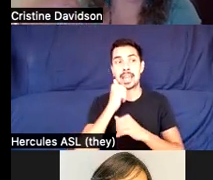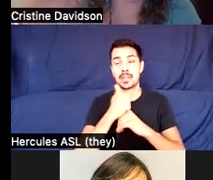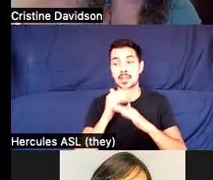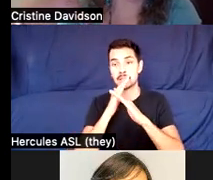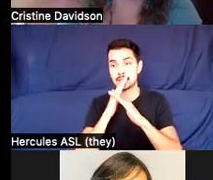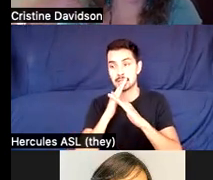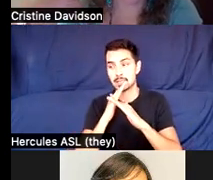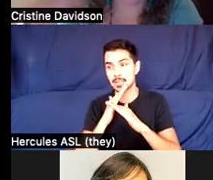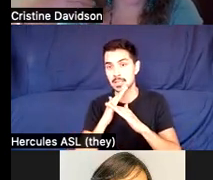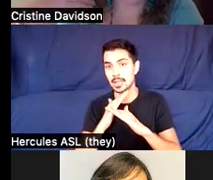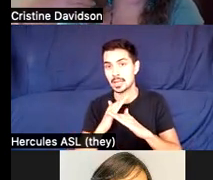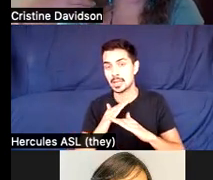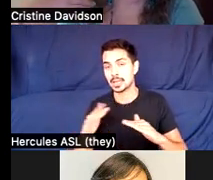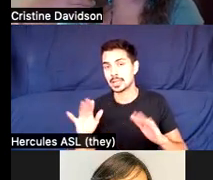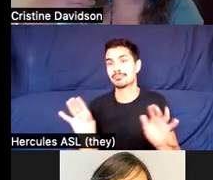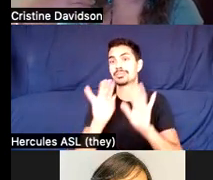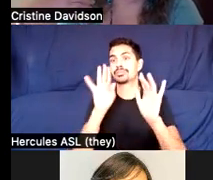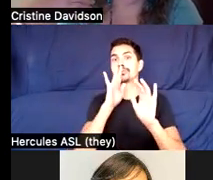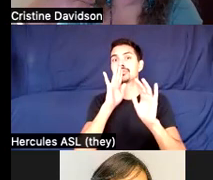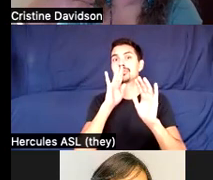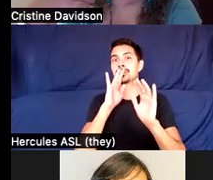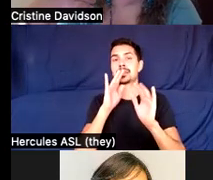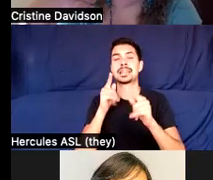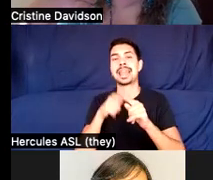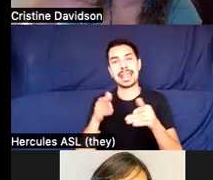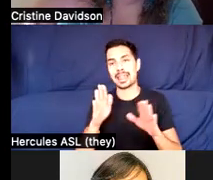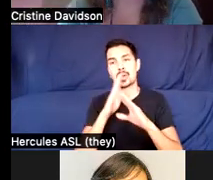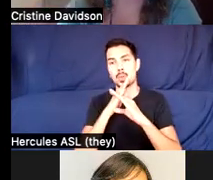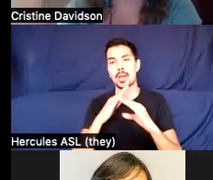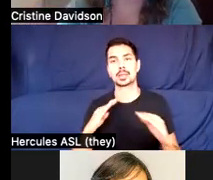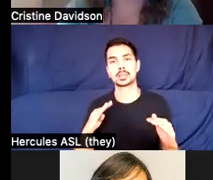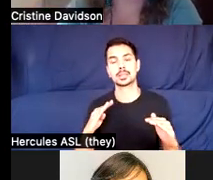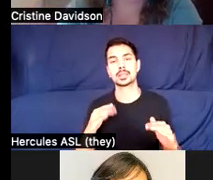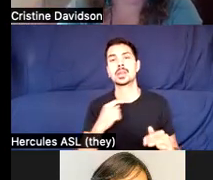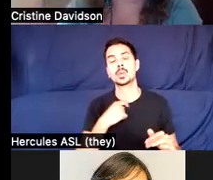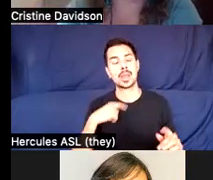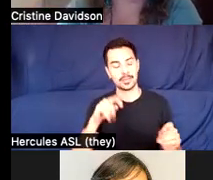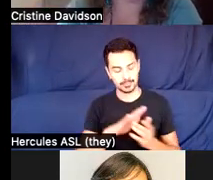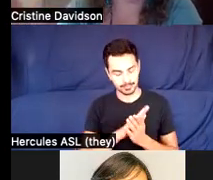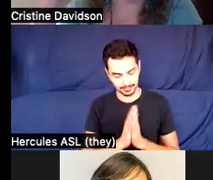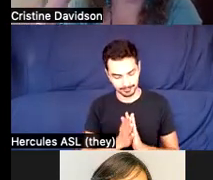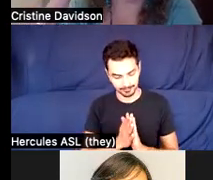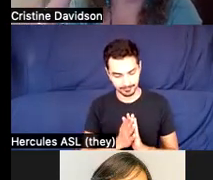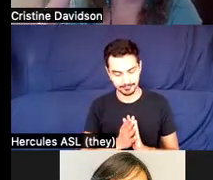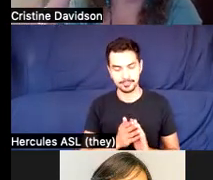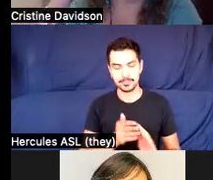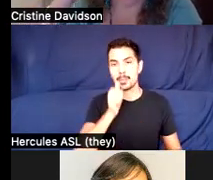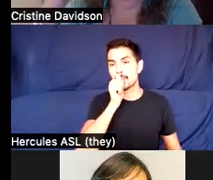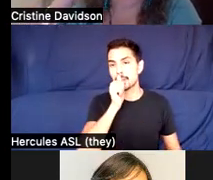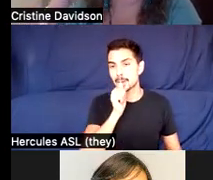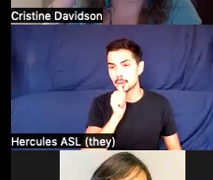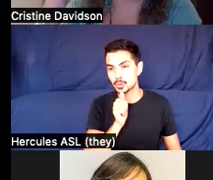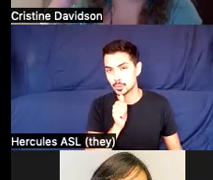words or something. And for us to be patient while